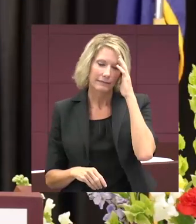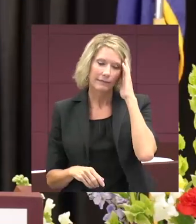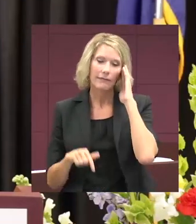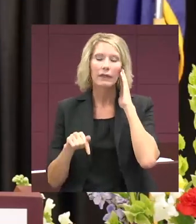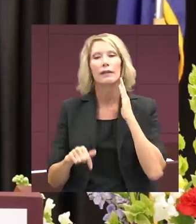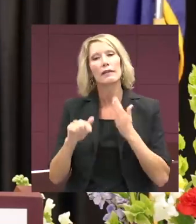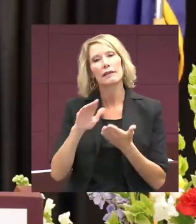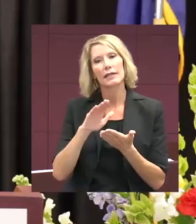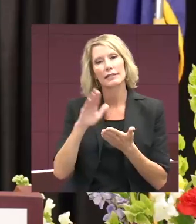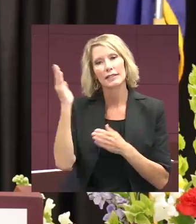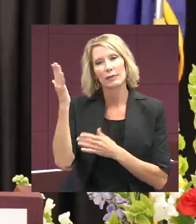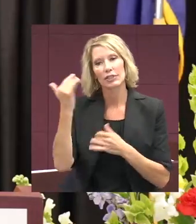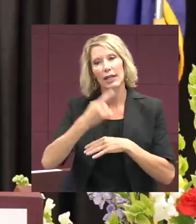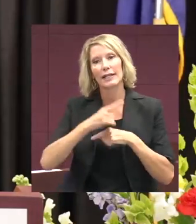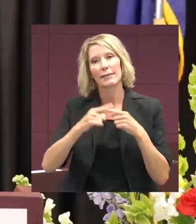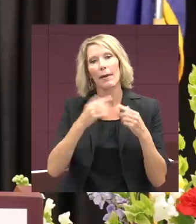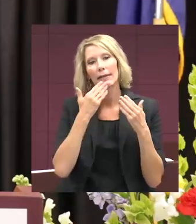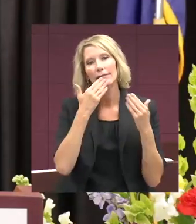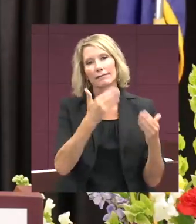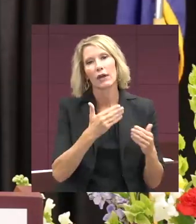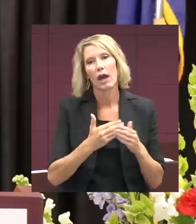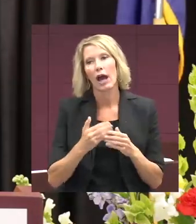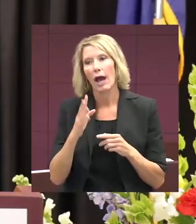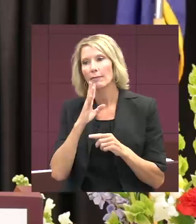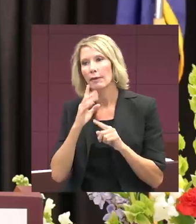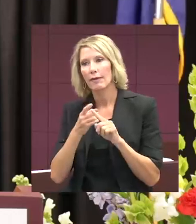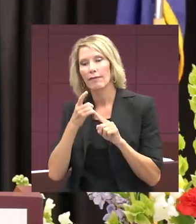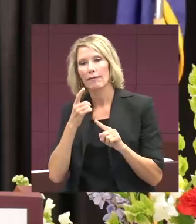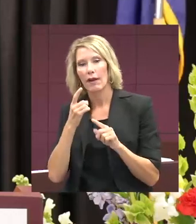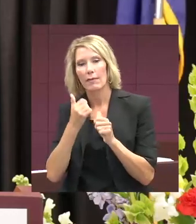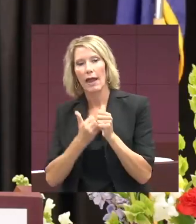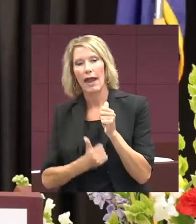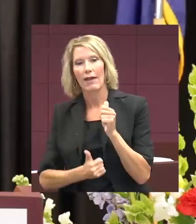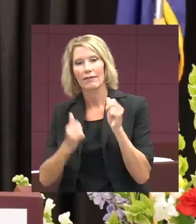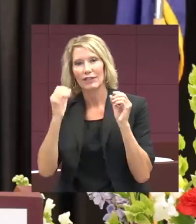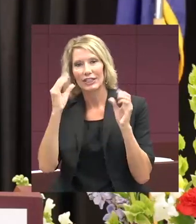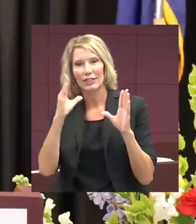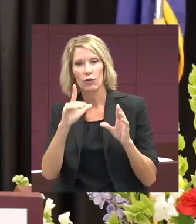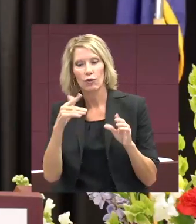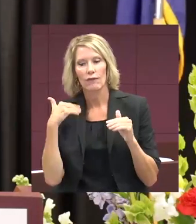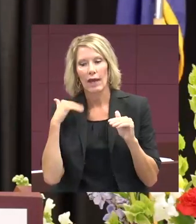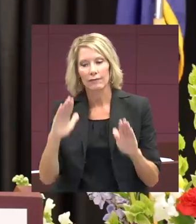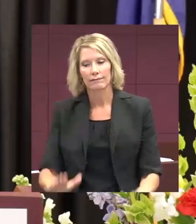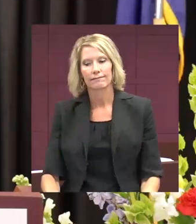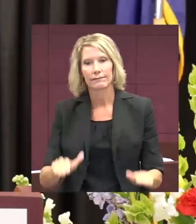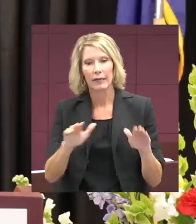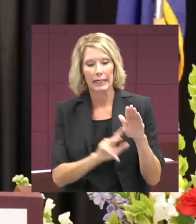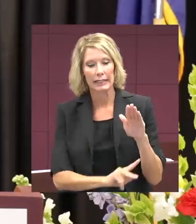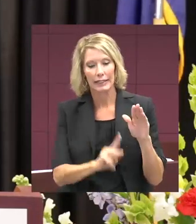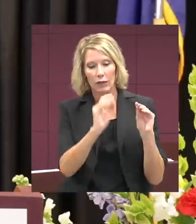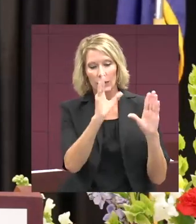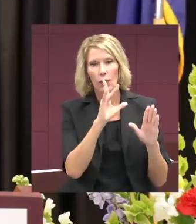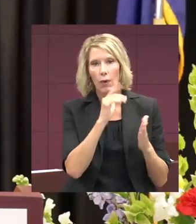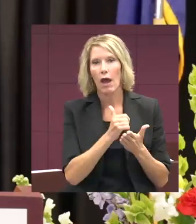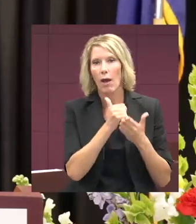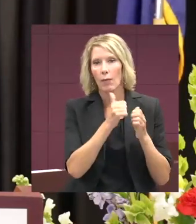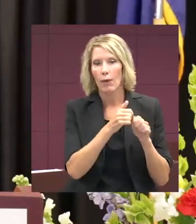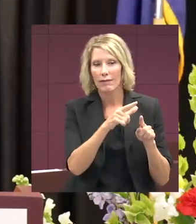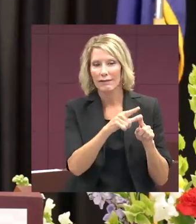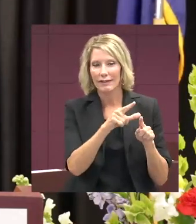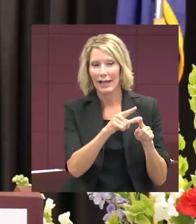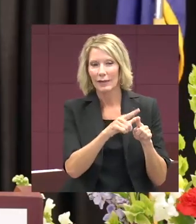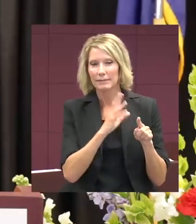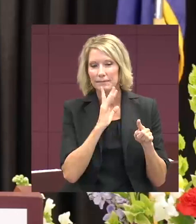and I speak to you today on behalf of every teacher you have ever had, from your kindergarten teacher who practiced letter sounds with